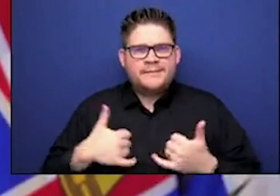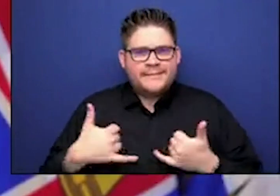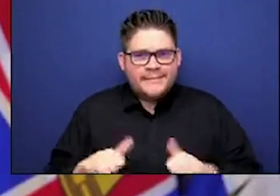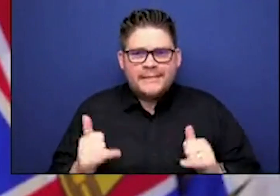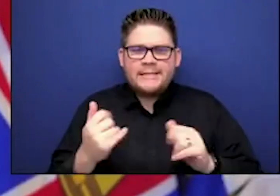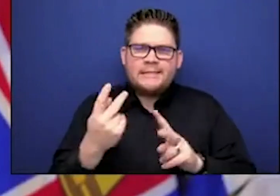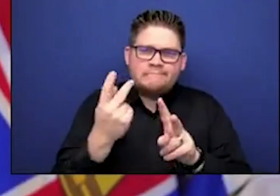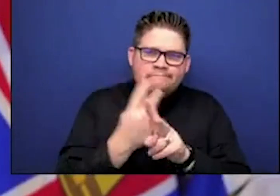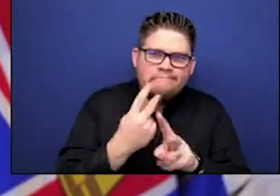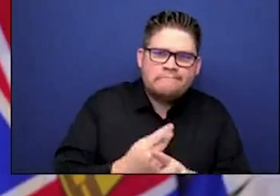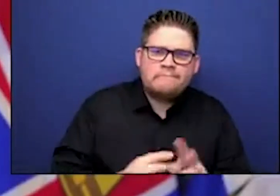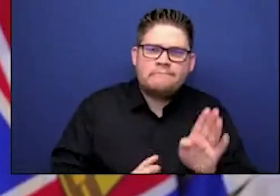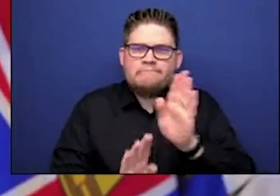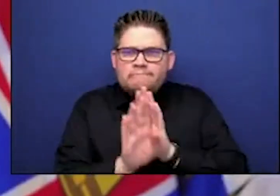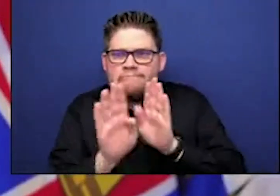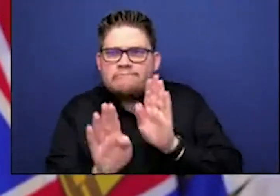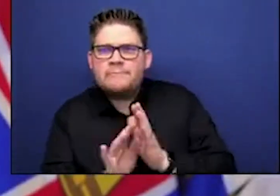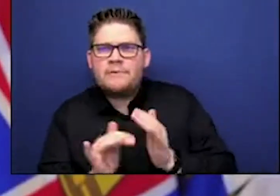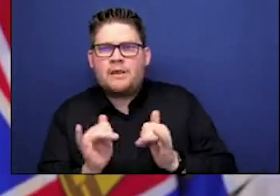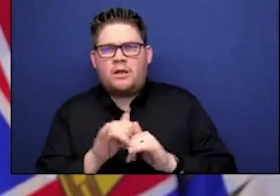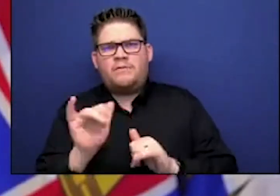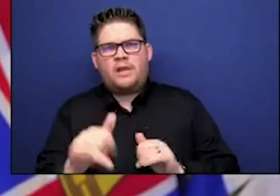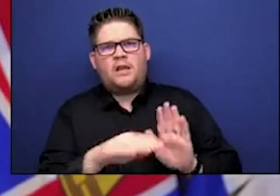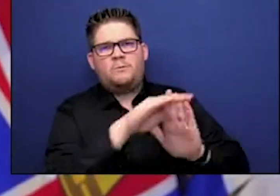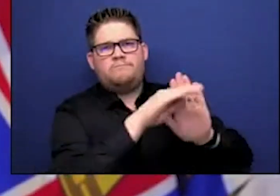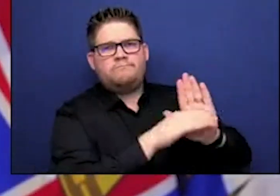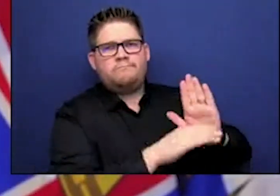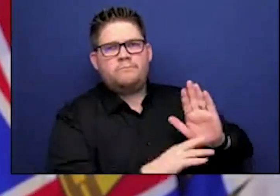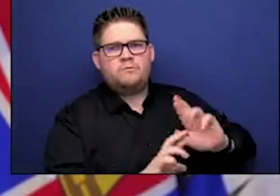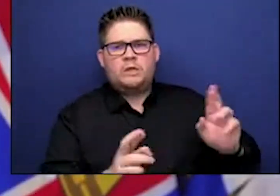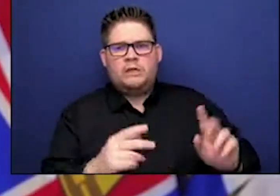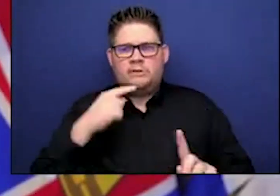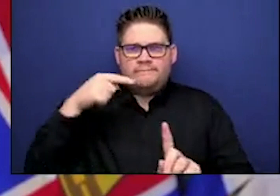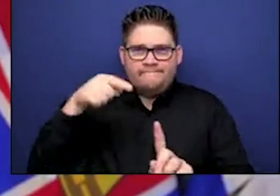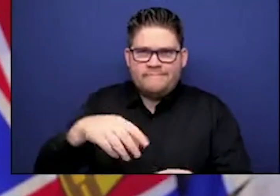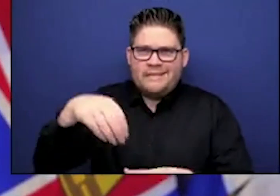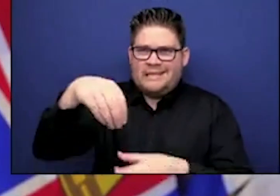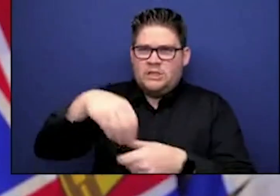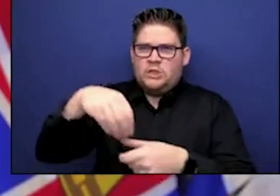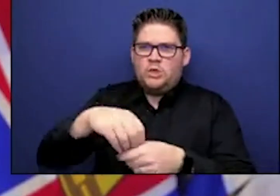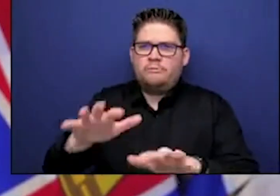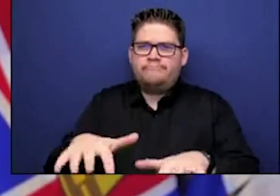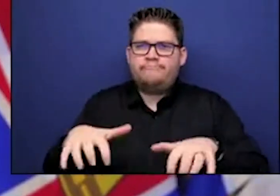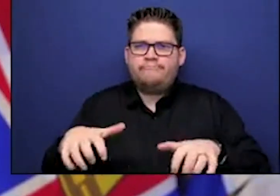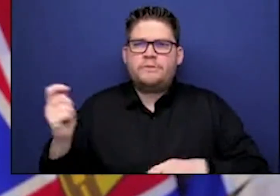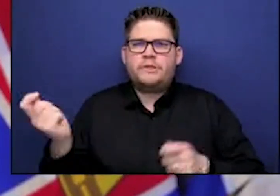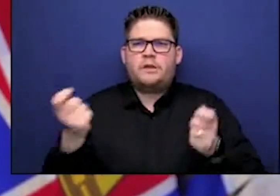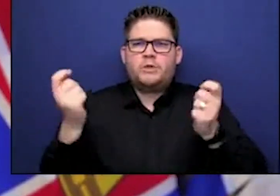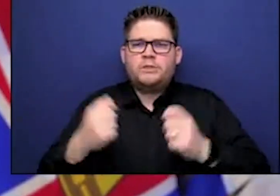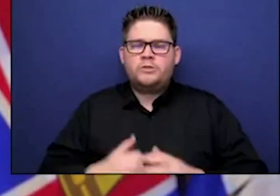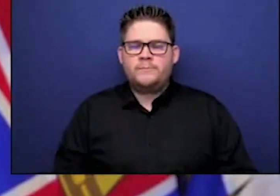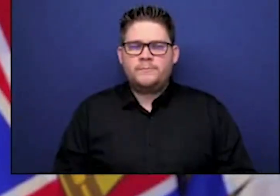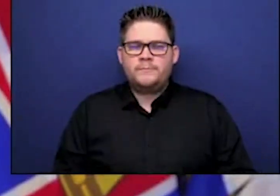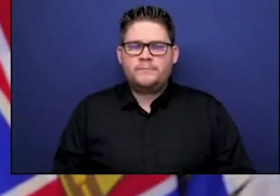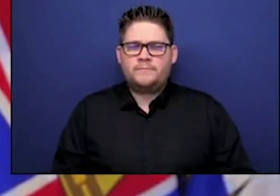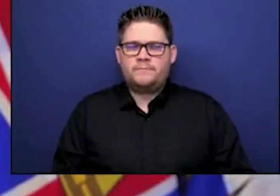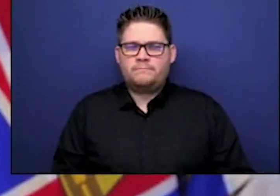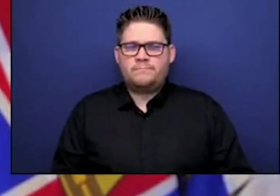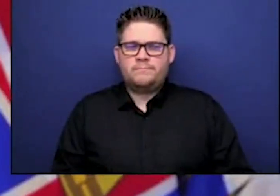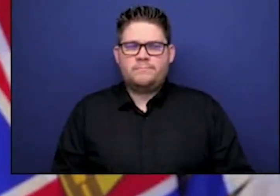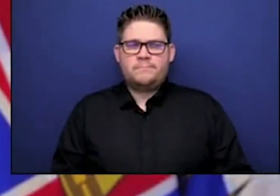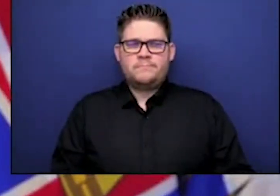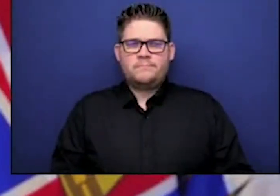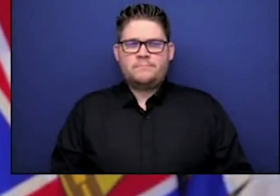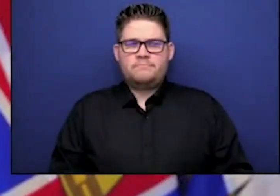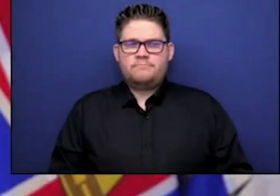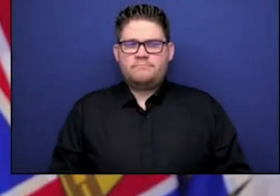safe reopening to in-person religious services across the board over the next few months.